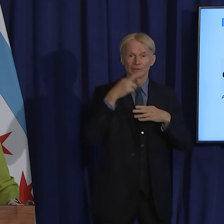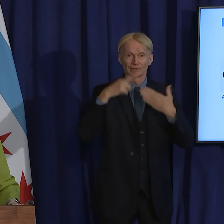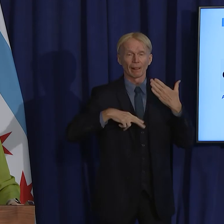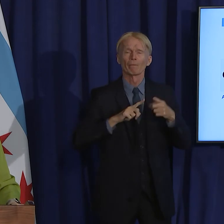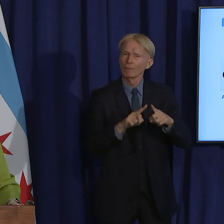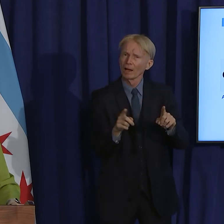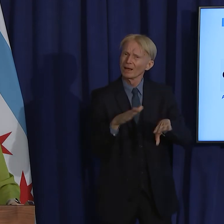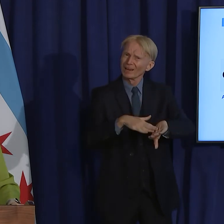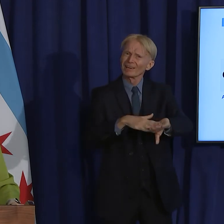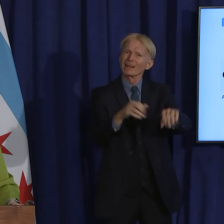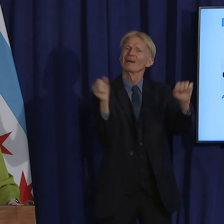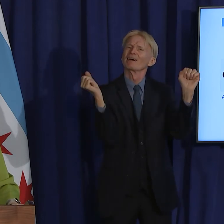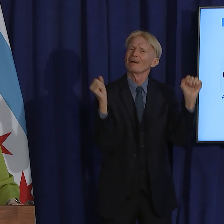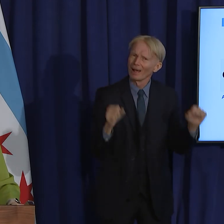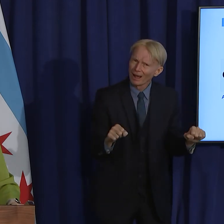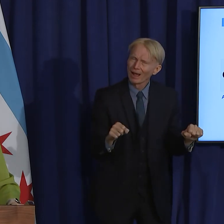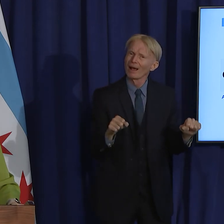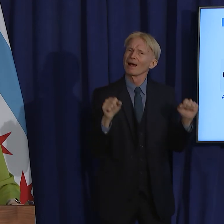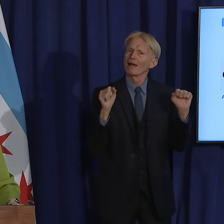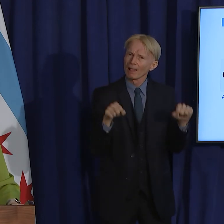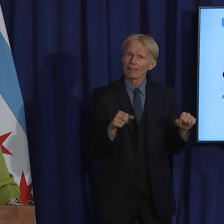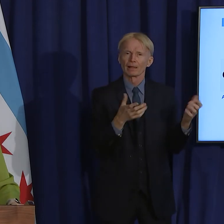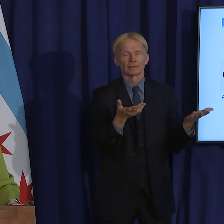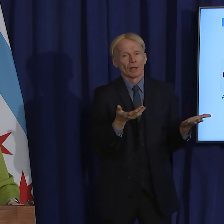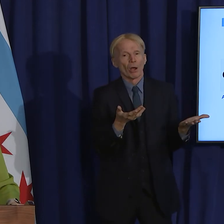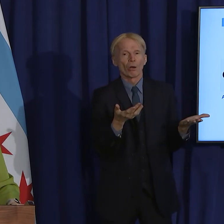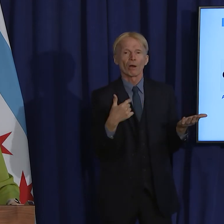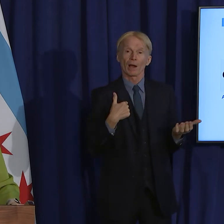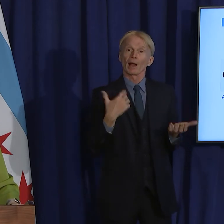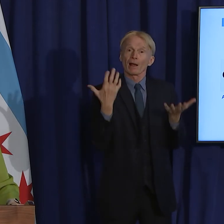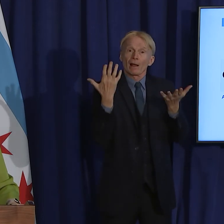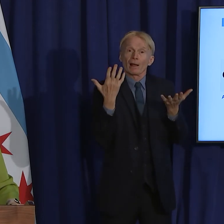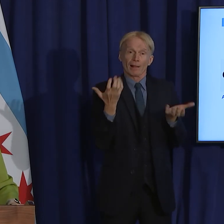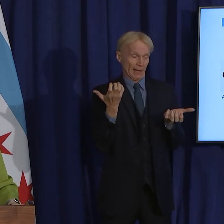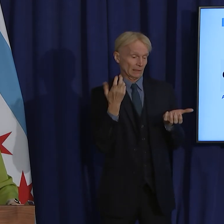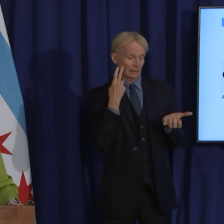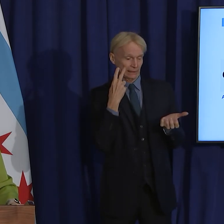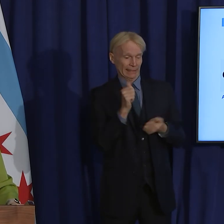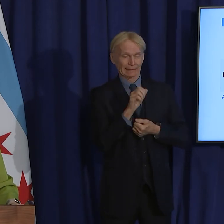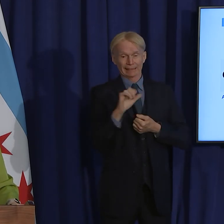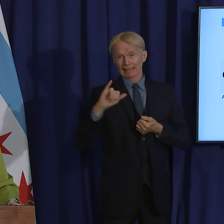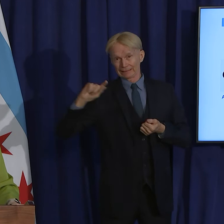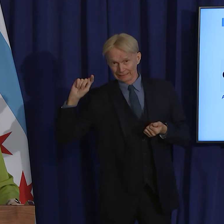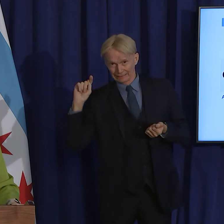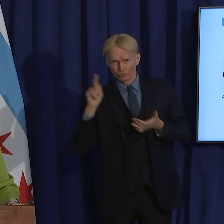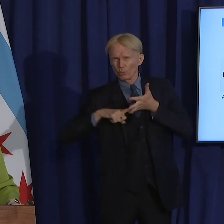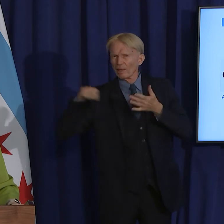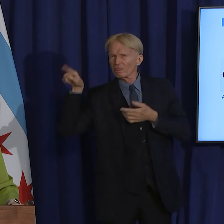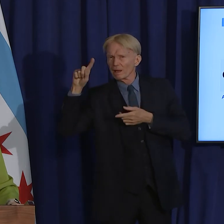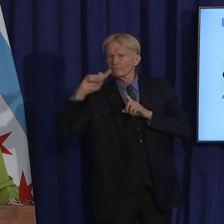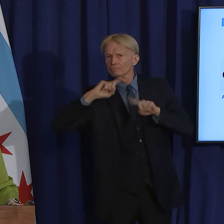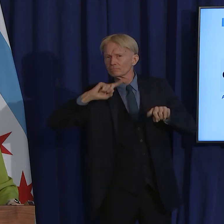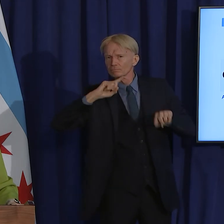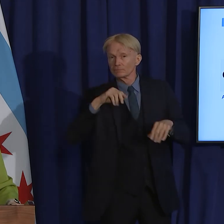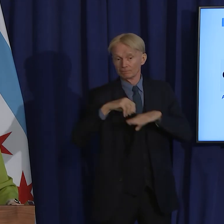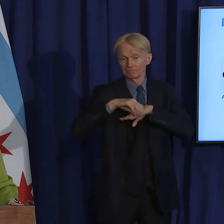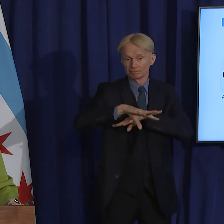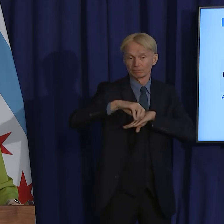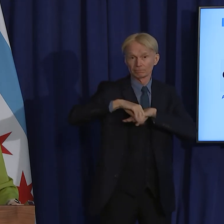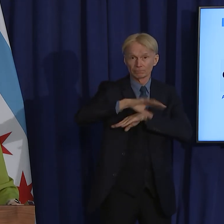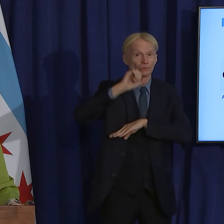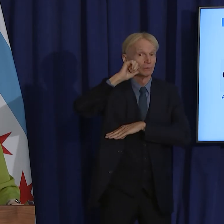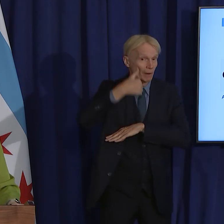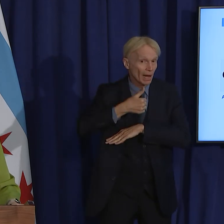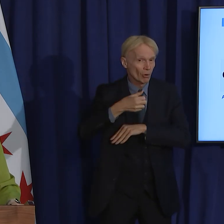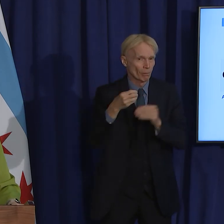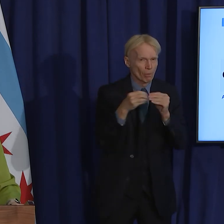impossible. And so I would like to have ACIP. I'd like to see what they recommend tomorrow with a little bit